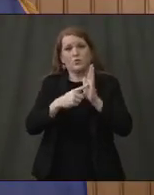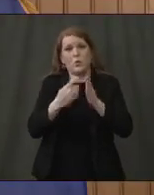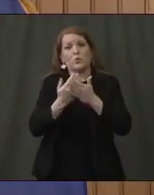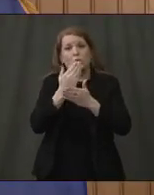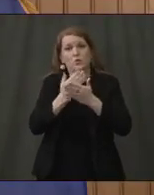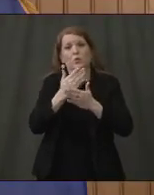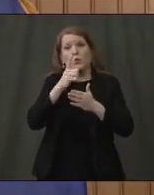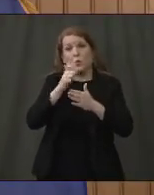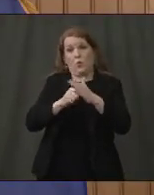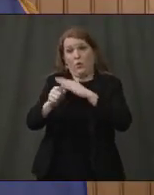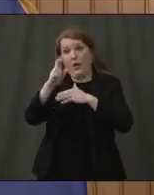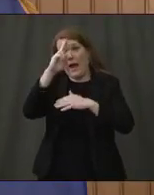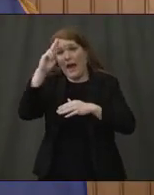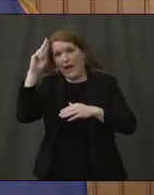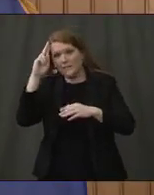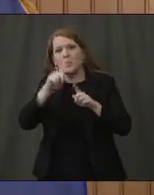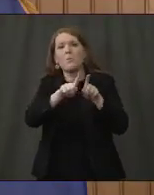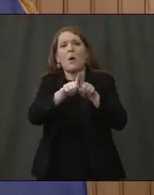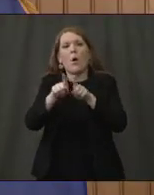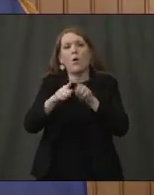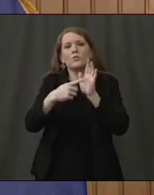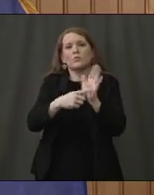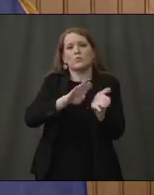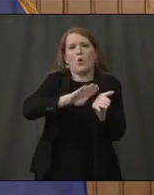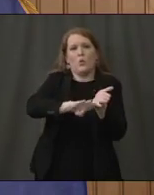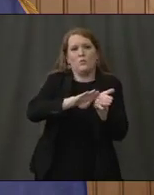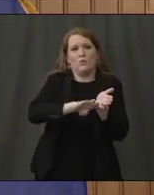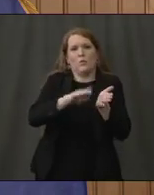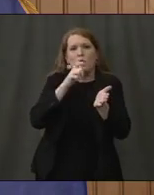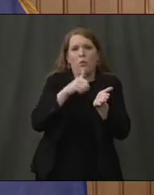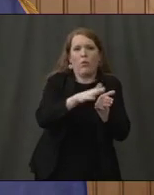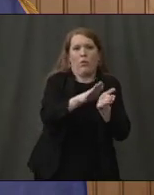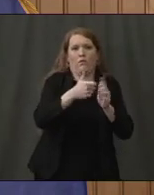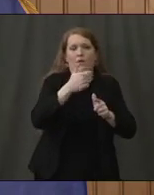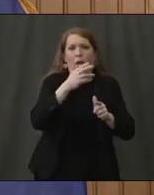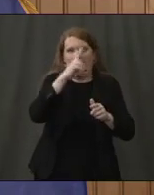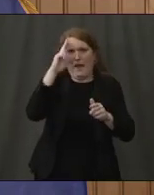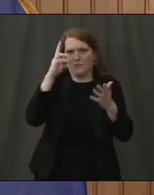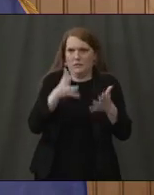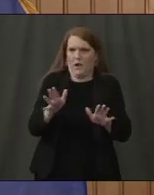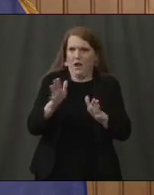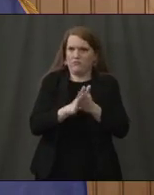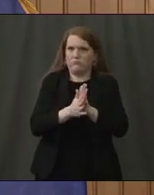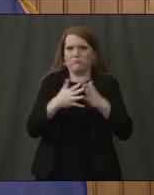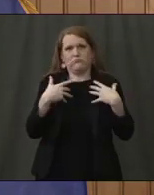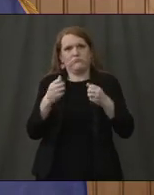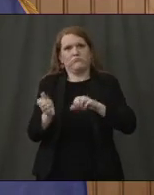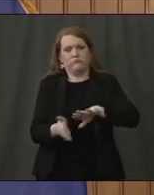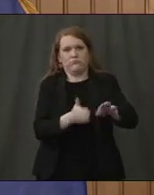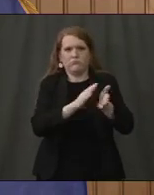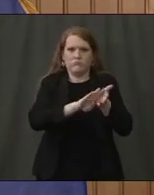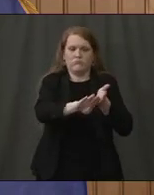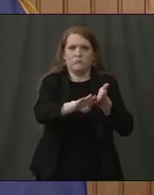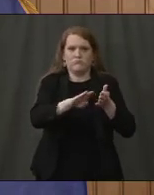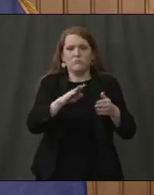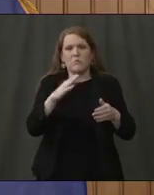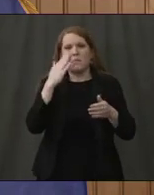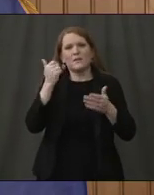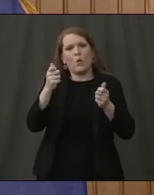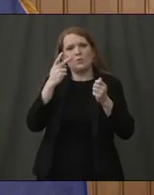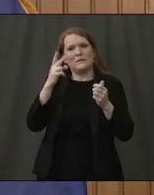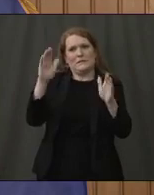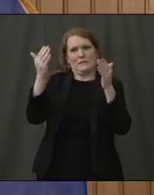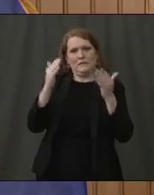the net increase or decrease is. You'll see in New York City over the last 4 or 5 days, the rate